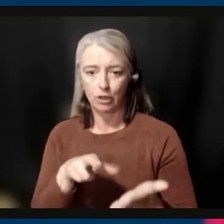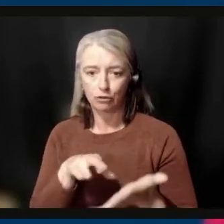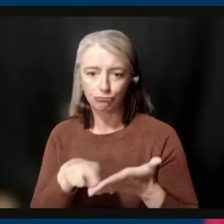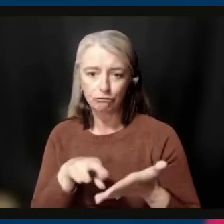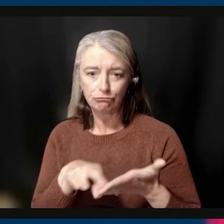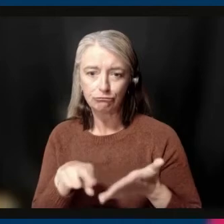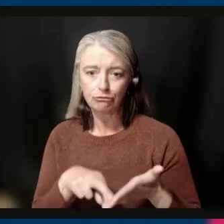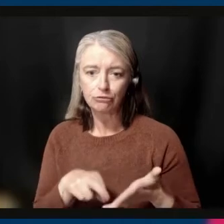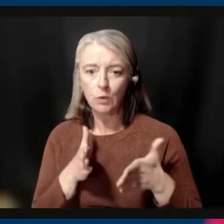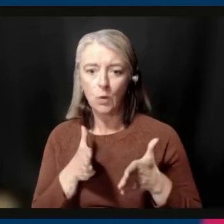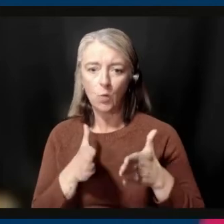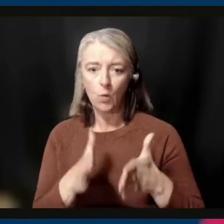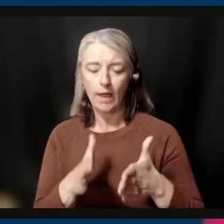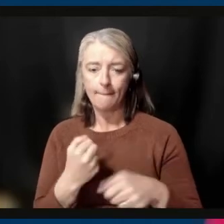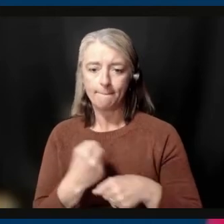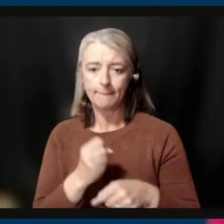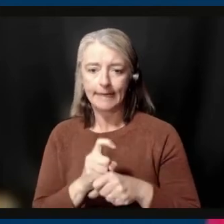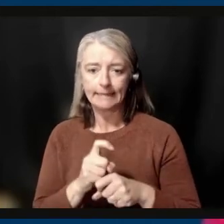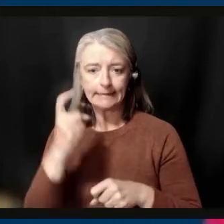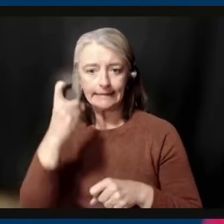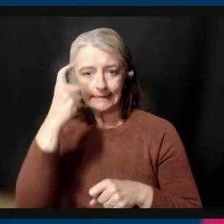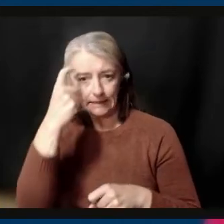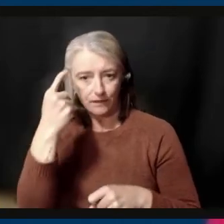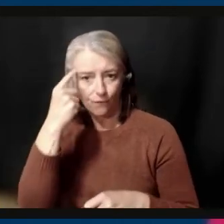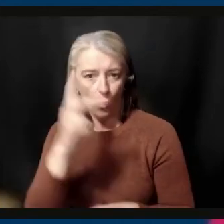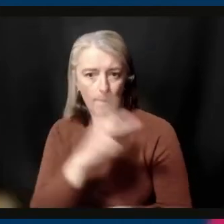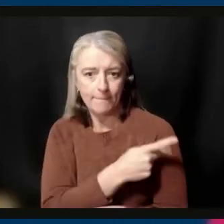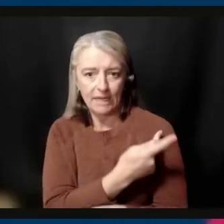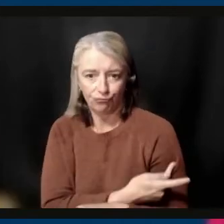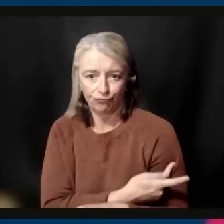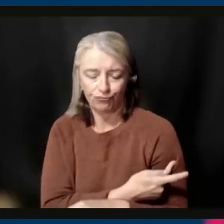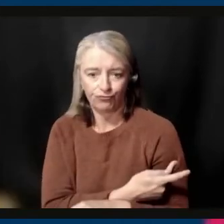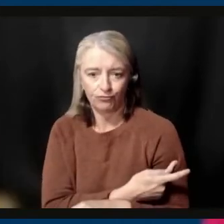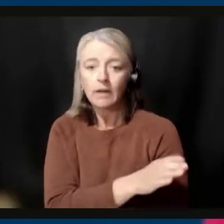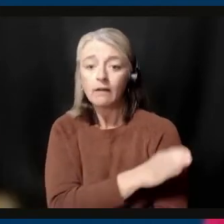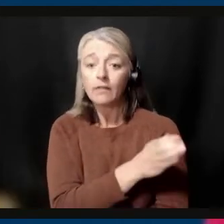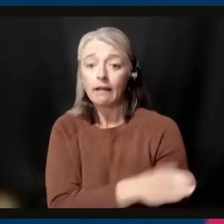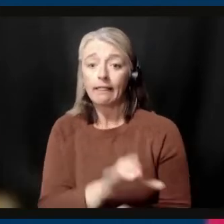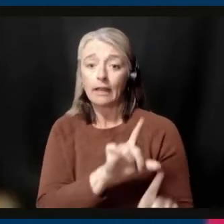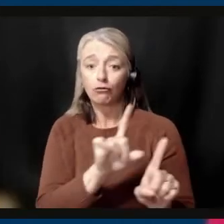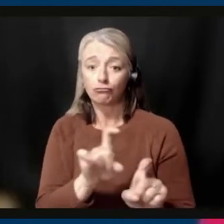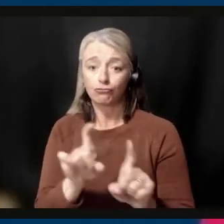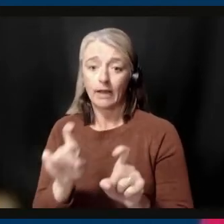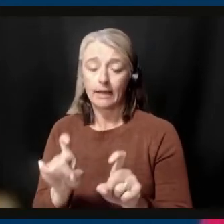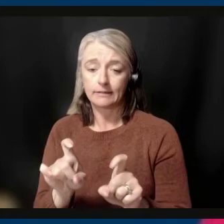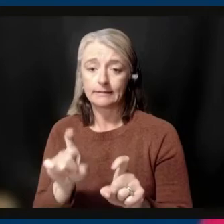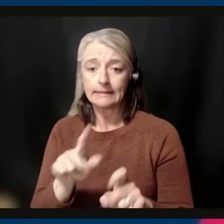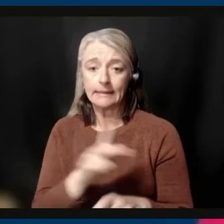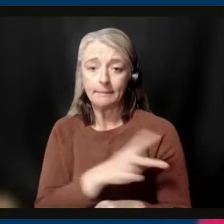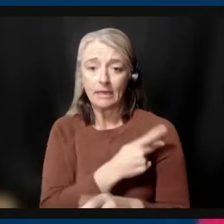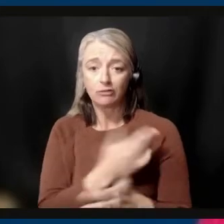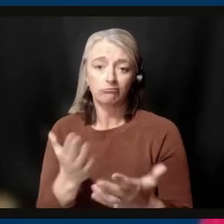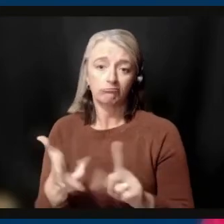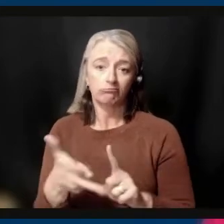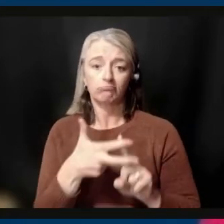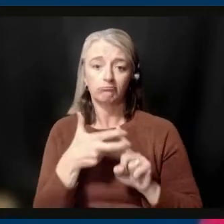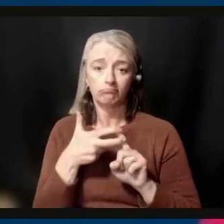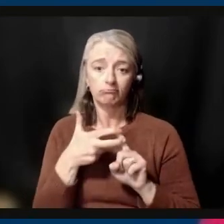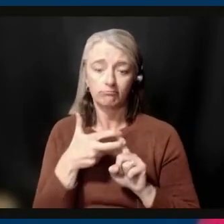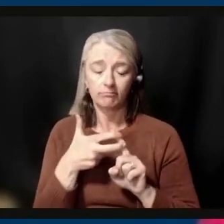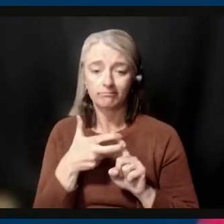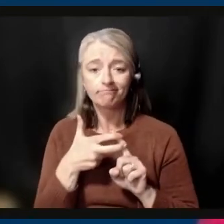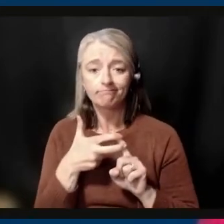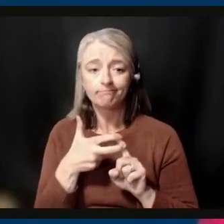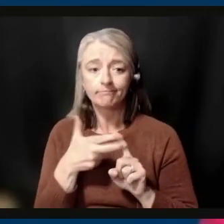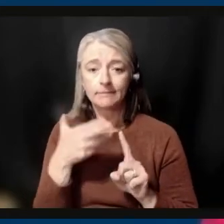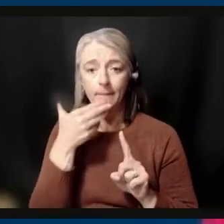sense to patients. So for their clinical trials, they're going to need to get patients in. And so it's better